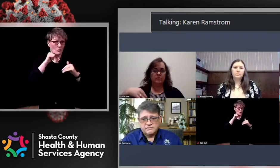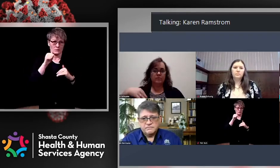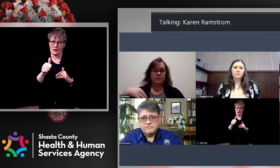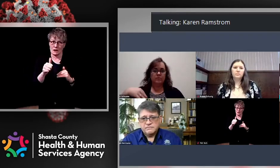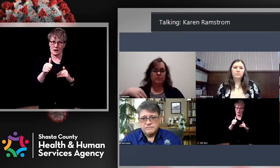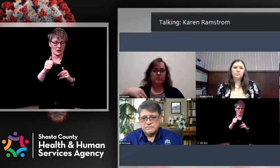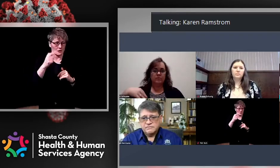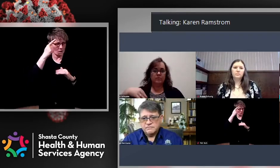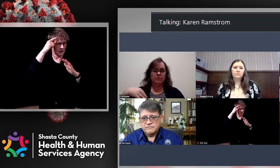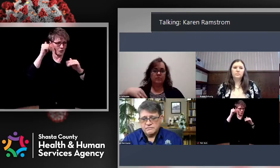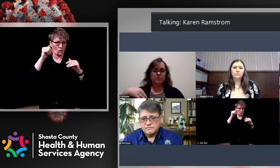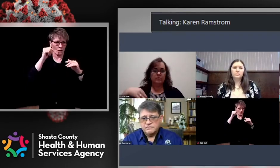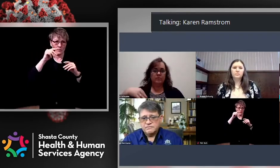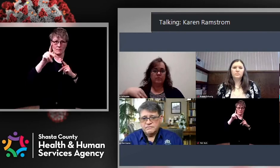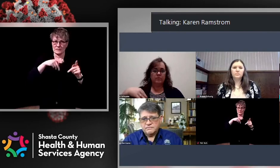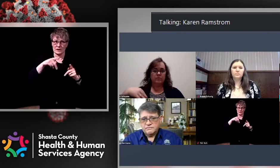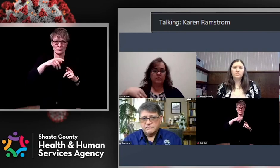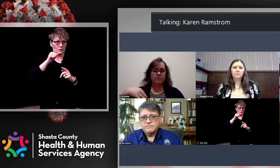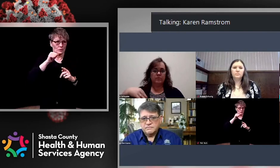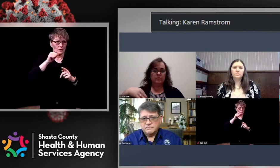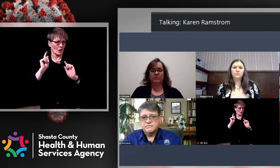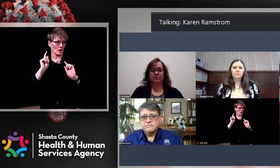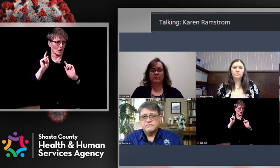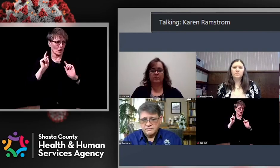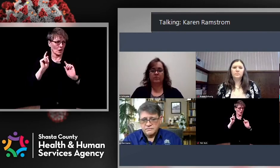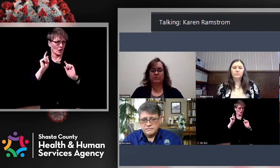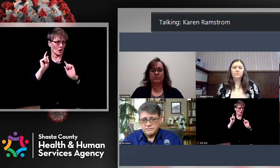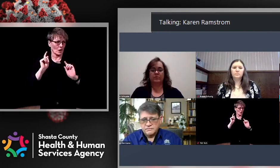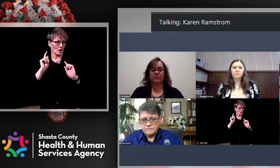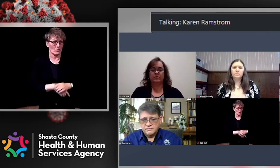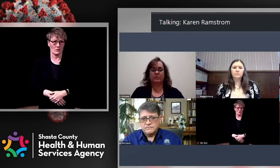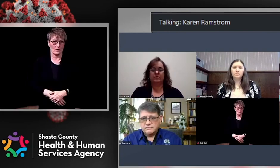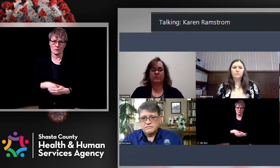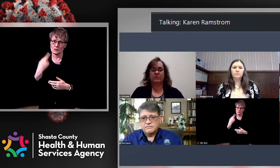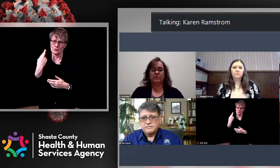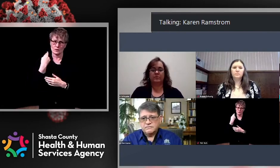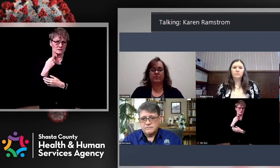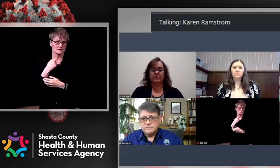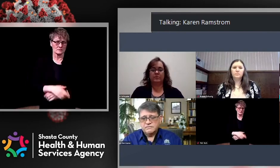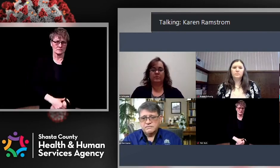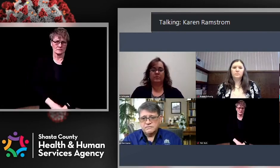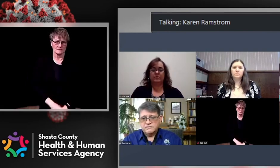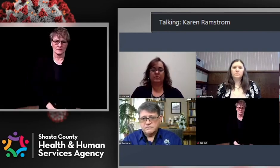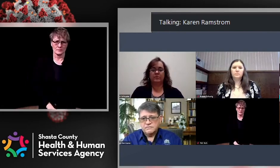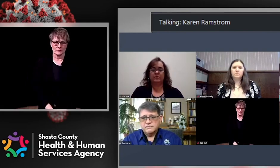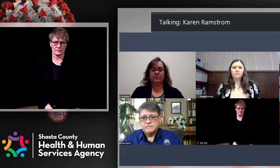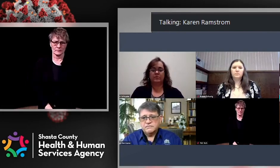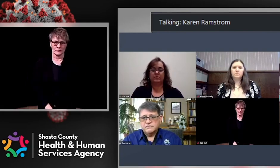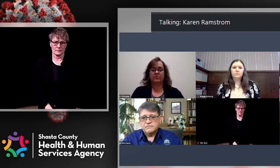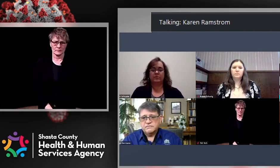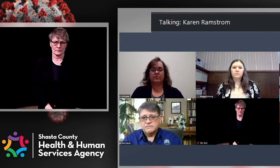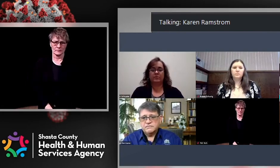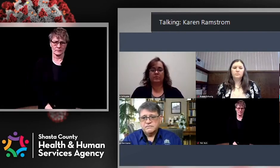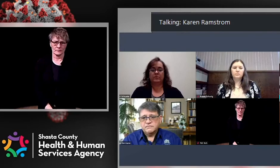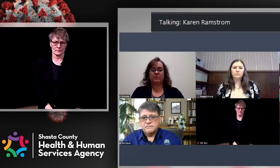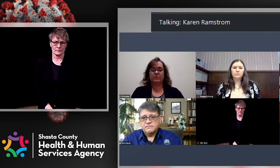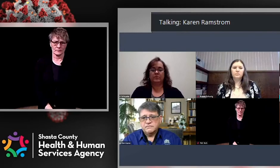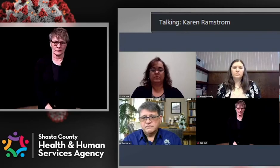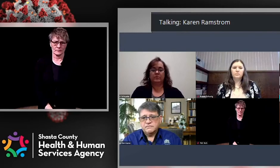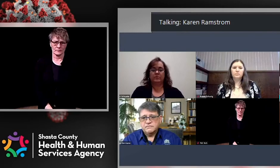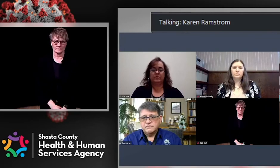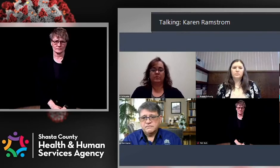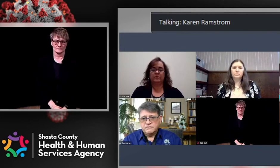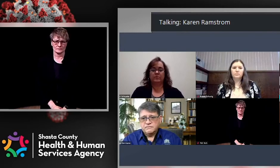public would understand that's risky and not attend. And then your other question, so in terms